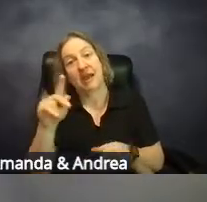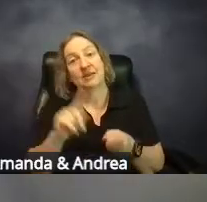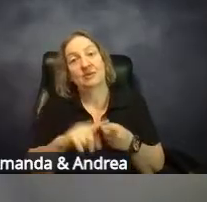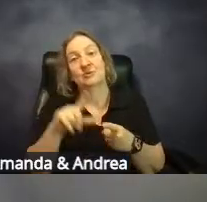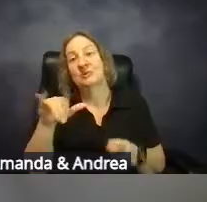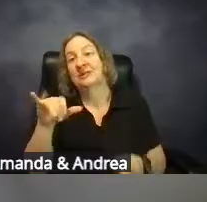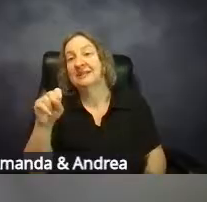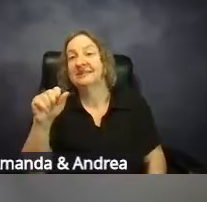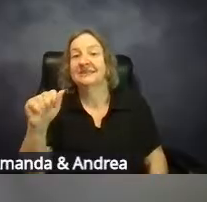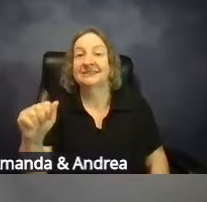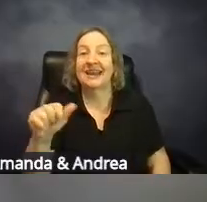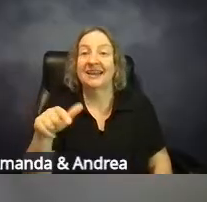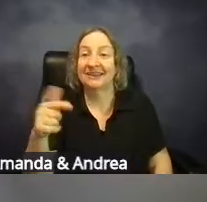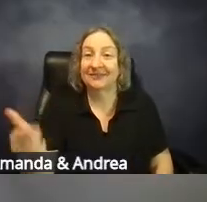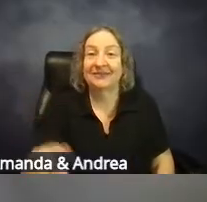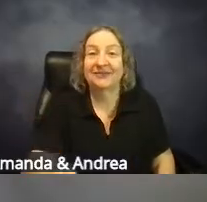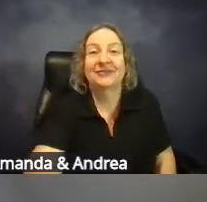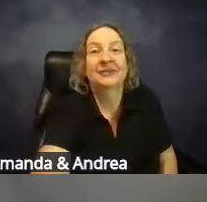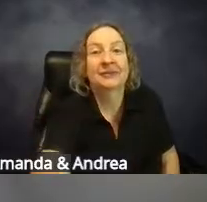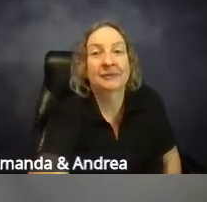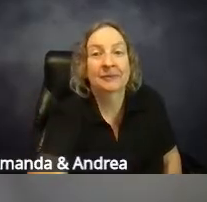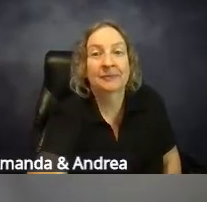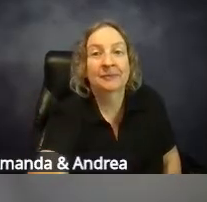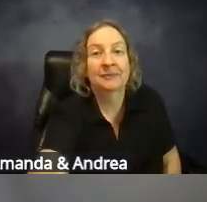Lisa. Lisa?